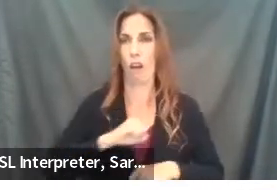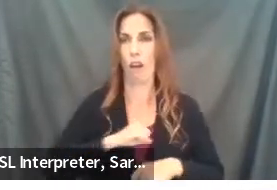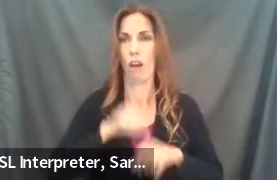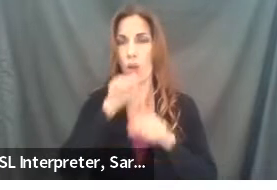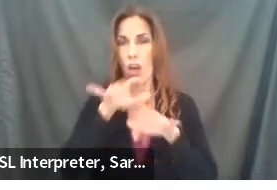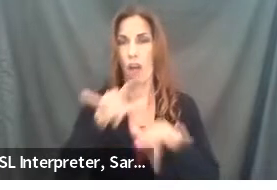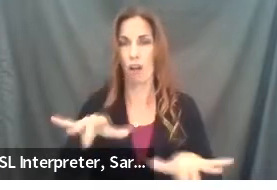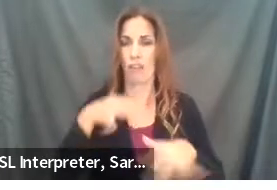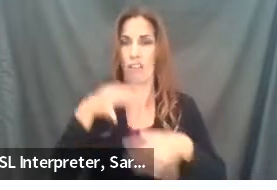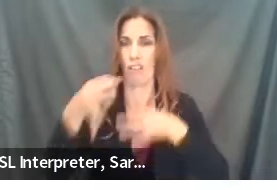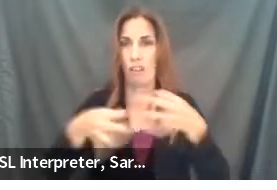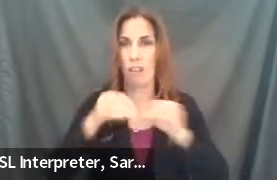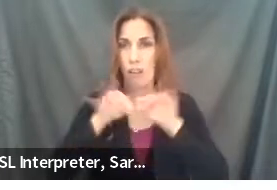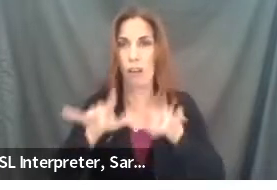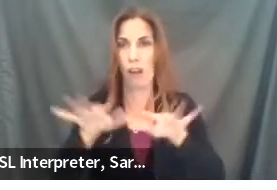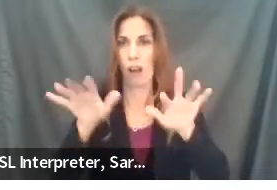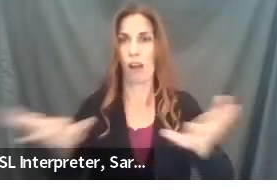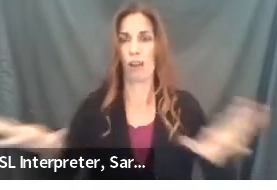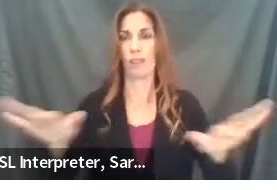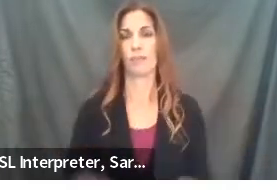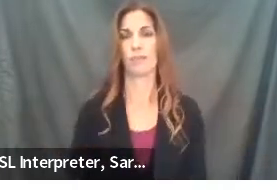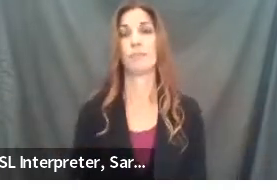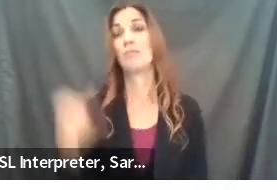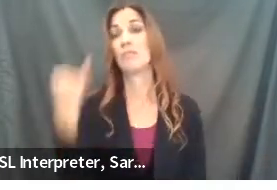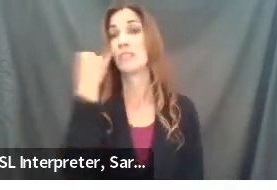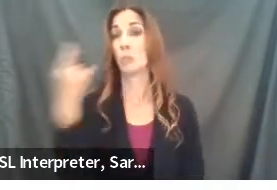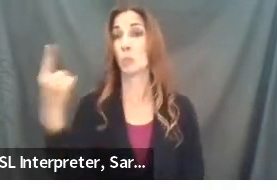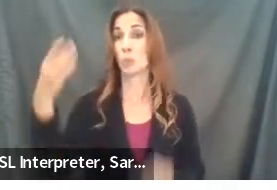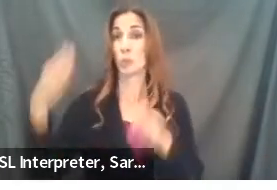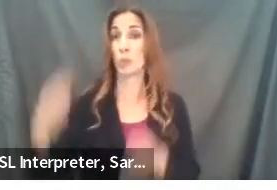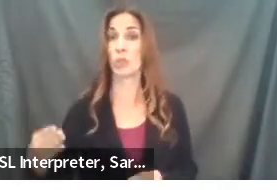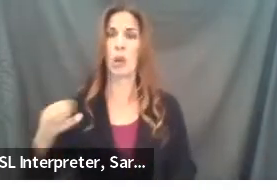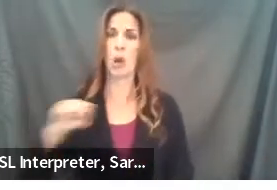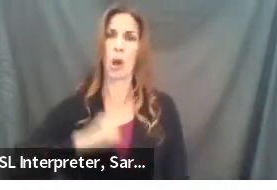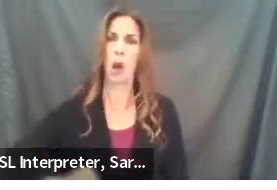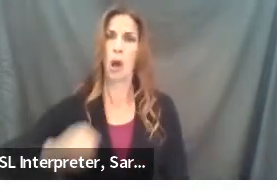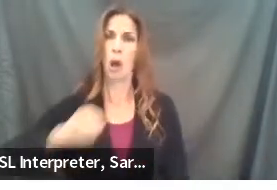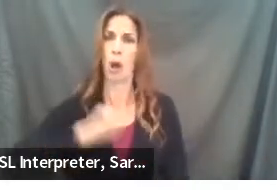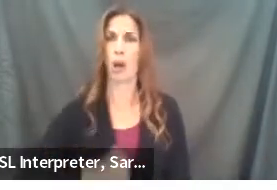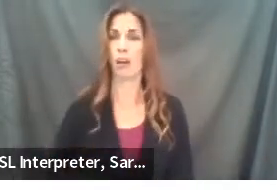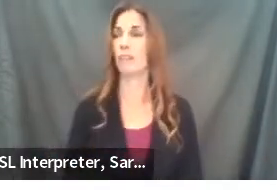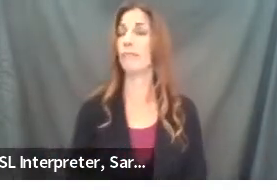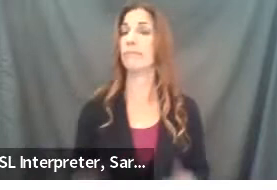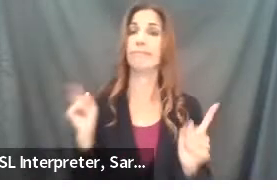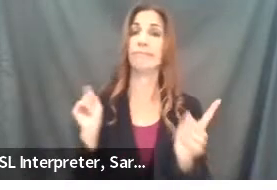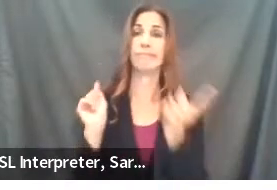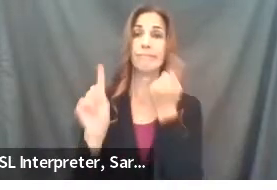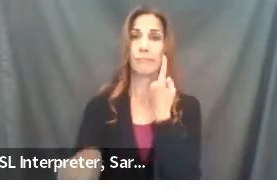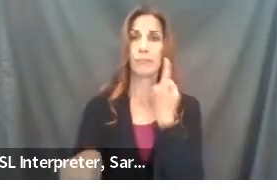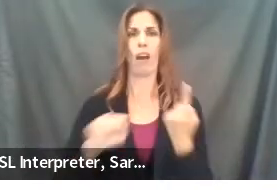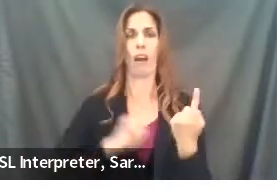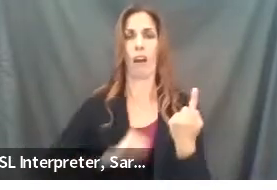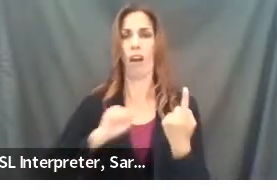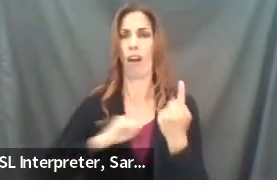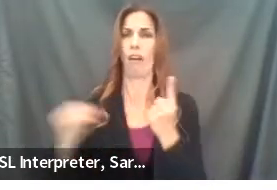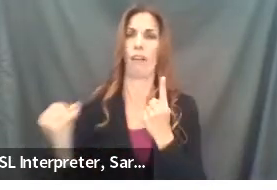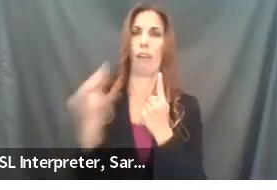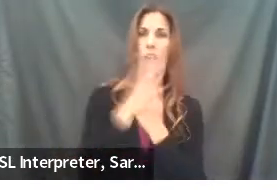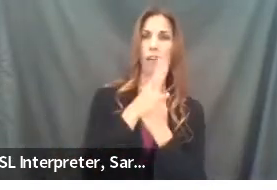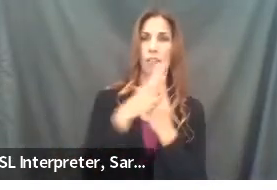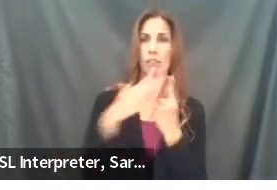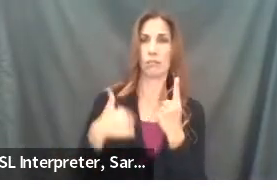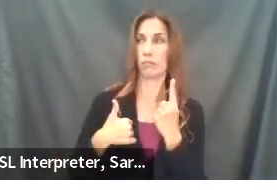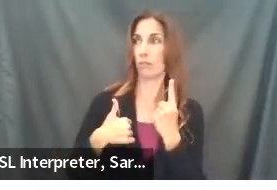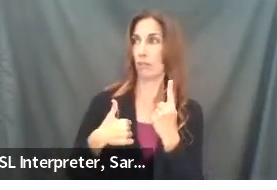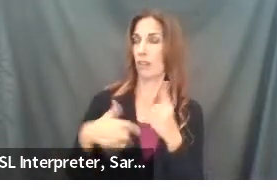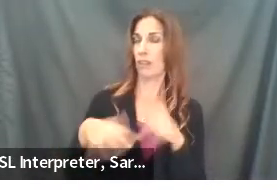is coughing and you walk past them, those droplets are now on you. So you can breathe